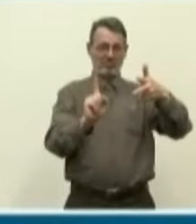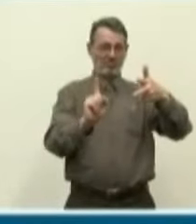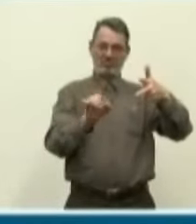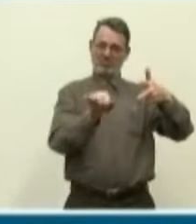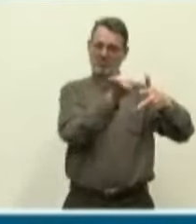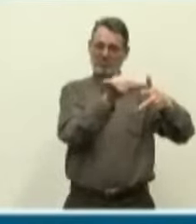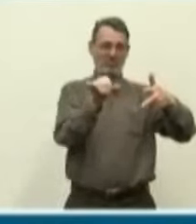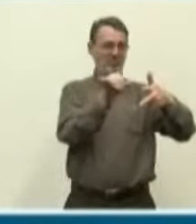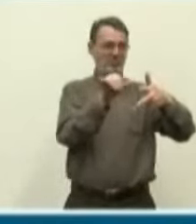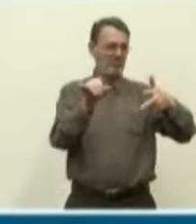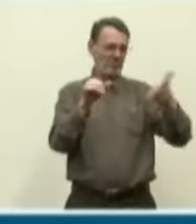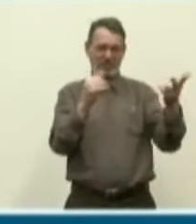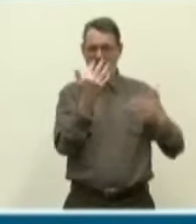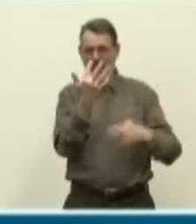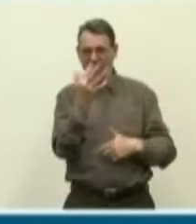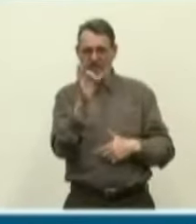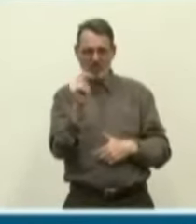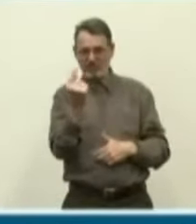Man, she's looking right at you.